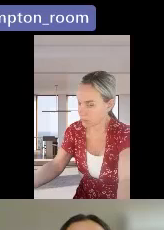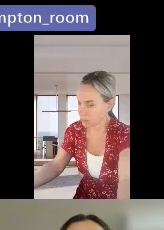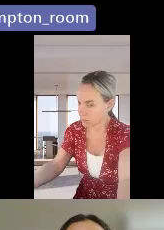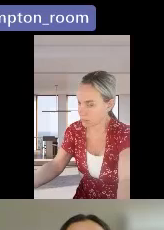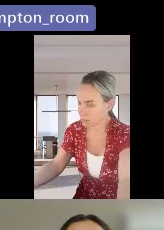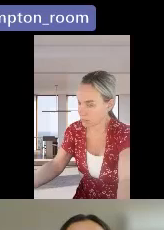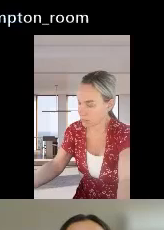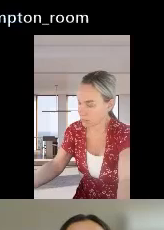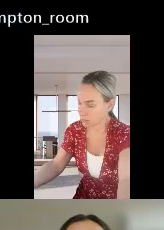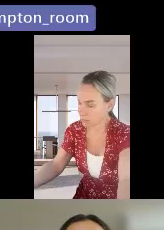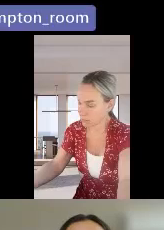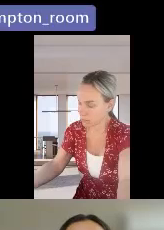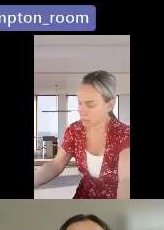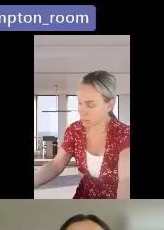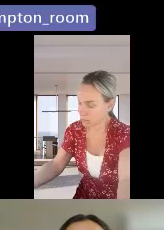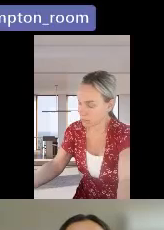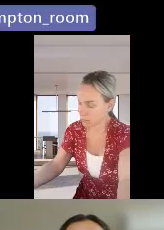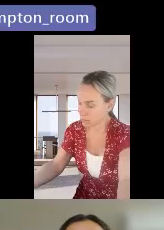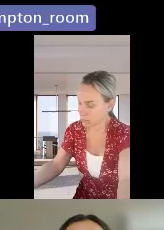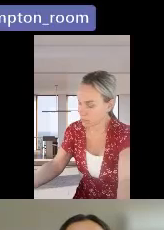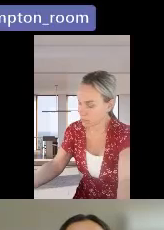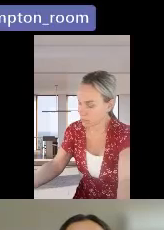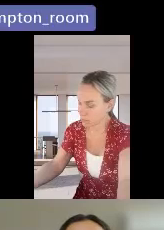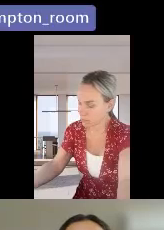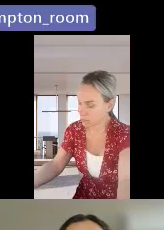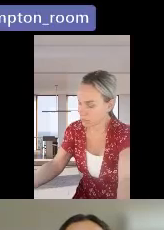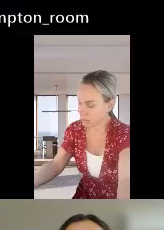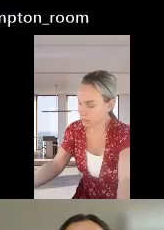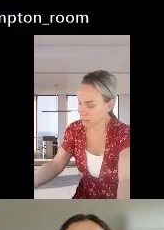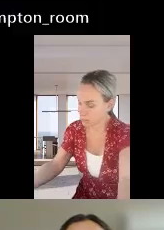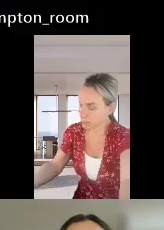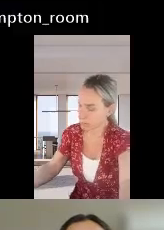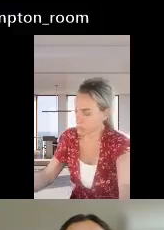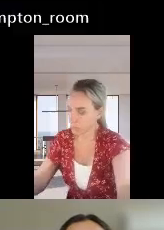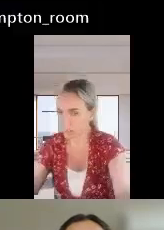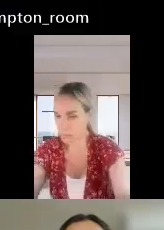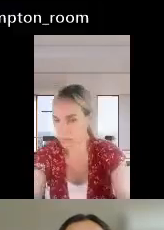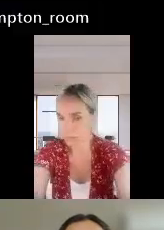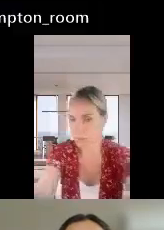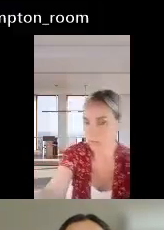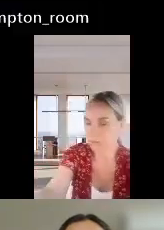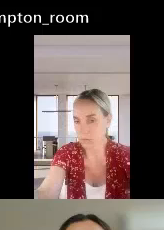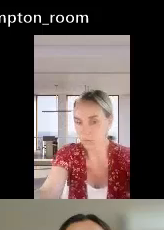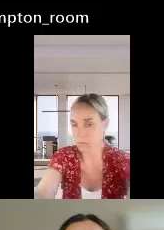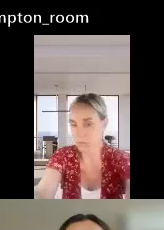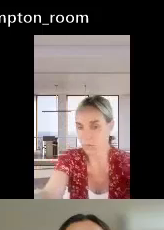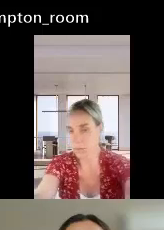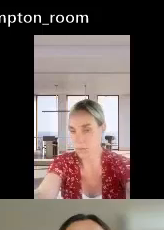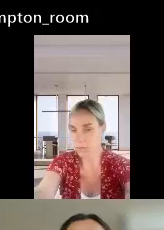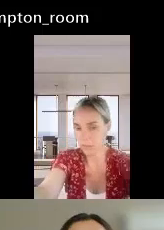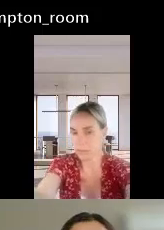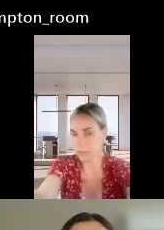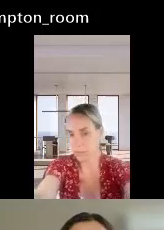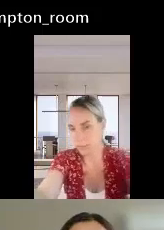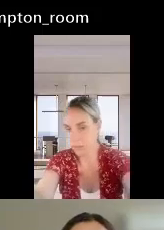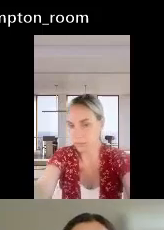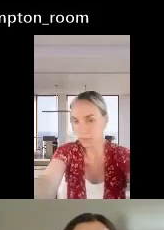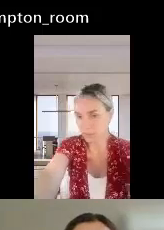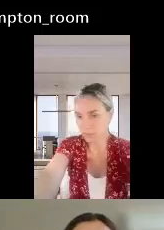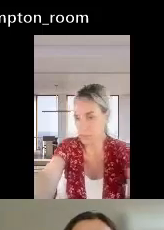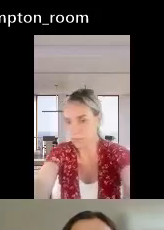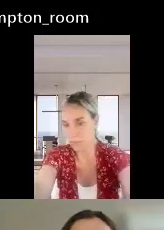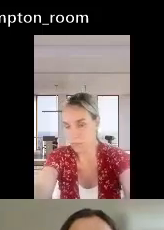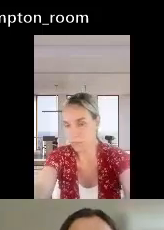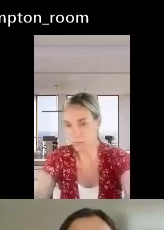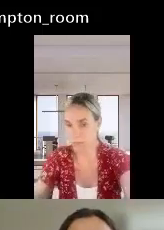to that SEA claims on technology? Yes. Yeah, so just recently, through you, Chair McDonald, just recently